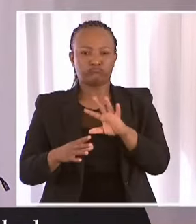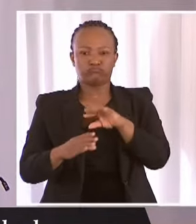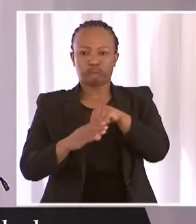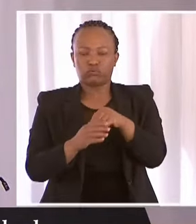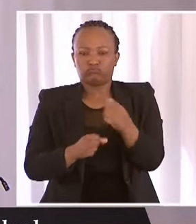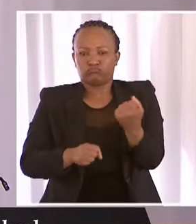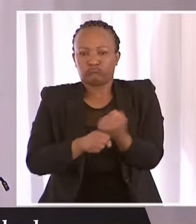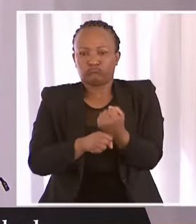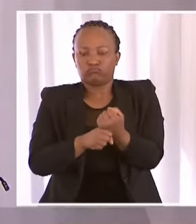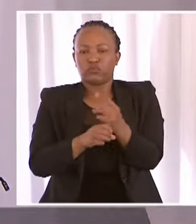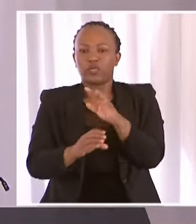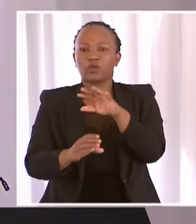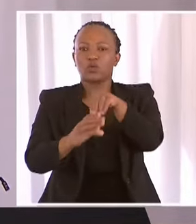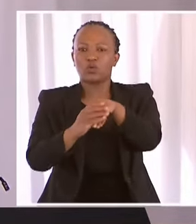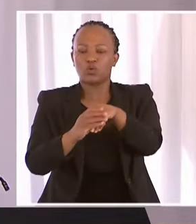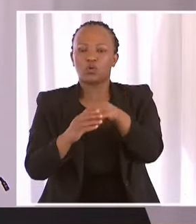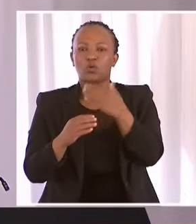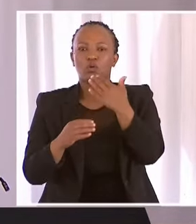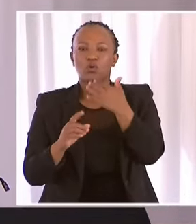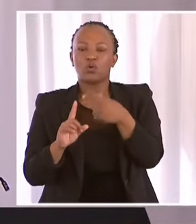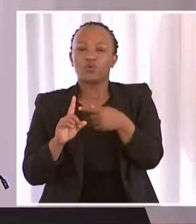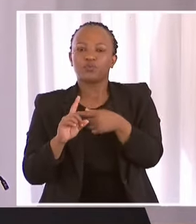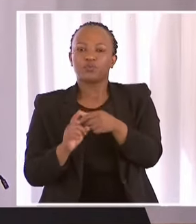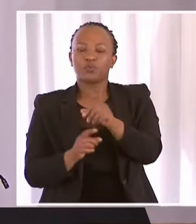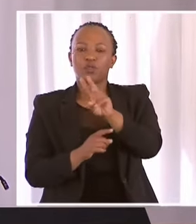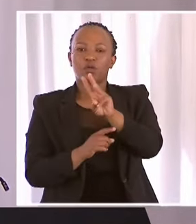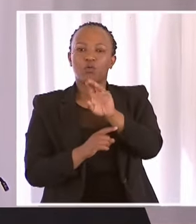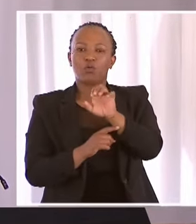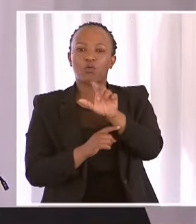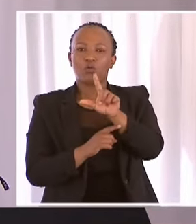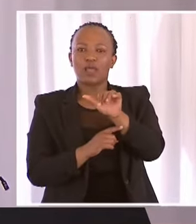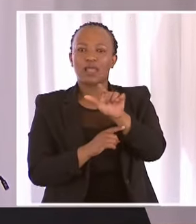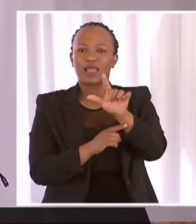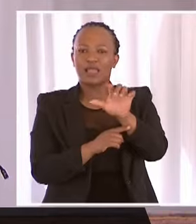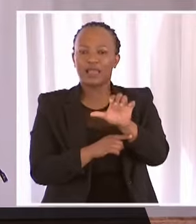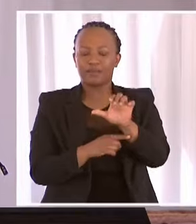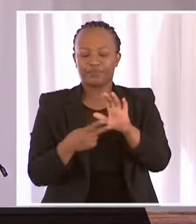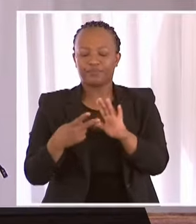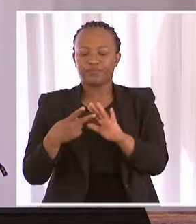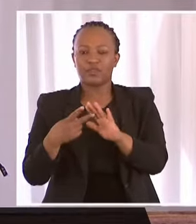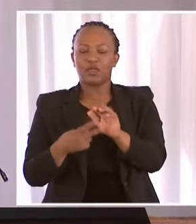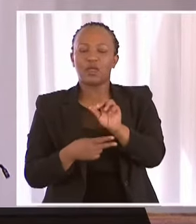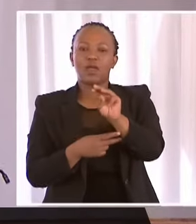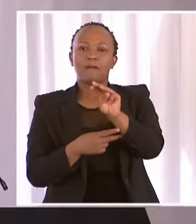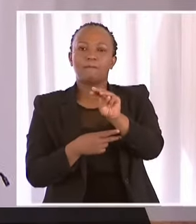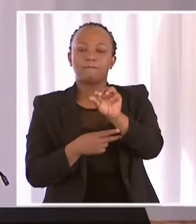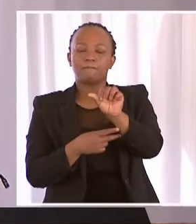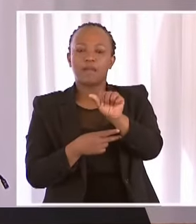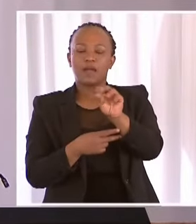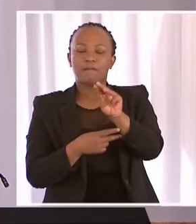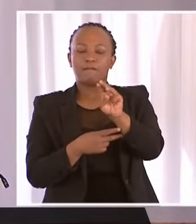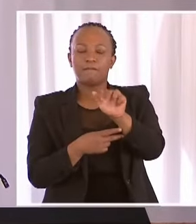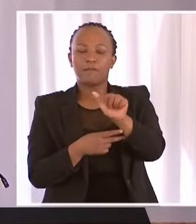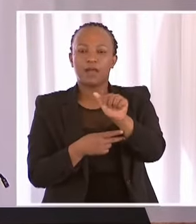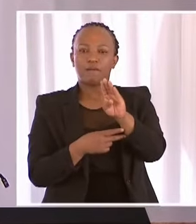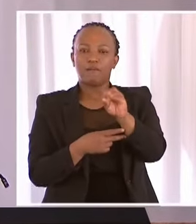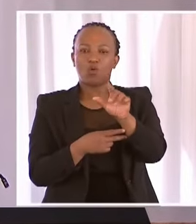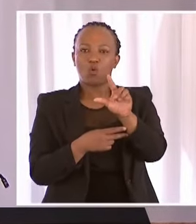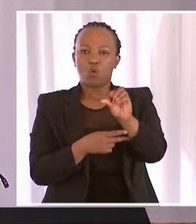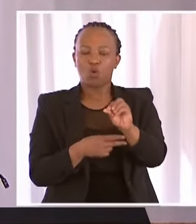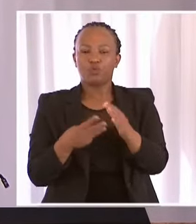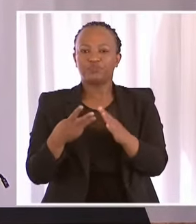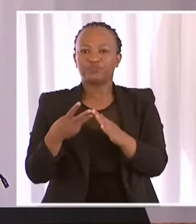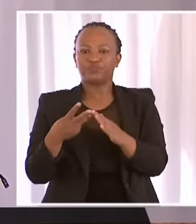included the likes of Willie Lenhlapo, Kingsley Mamabolo, Jesse Duarte,